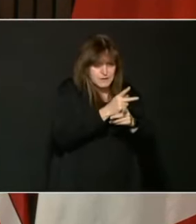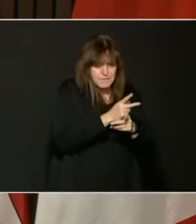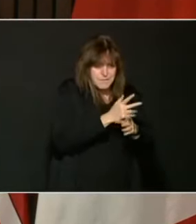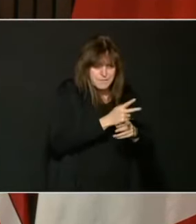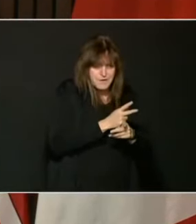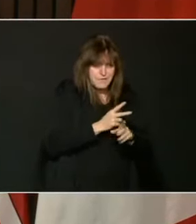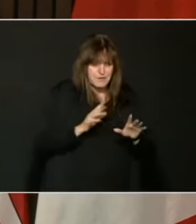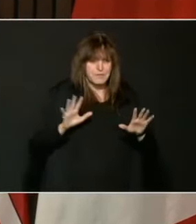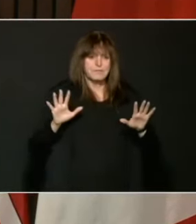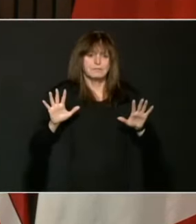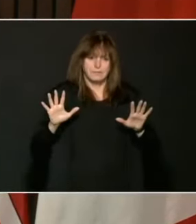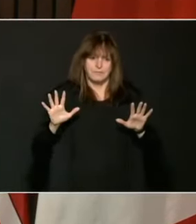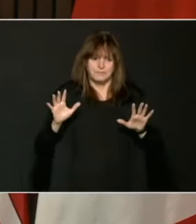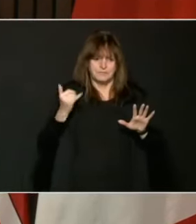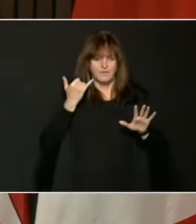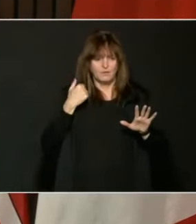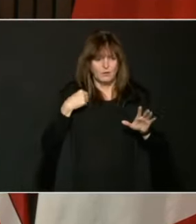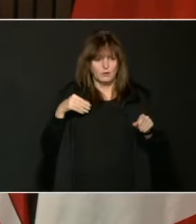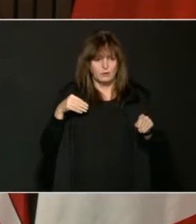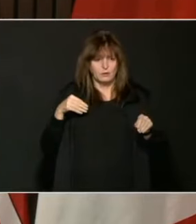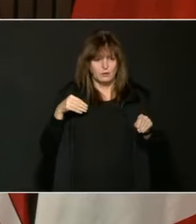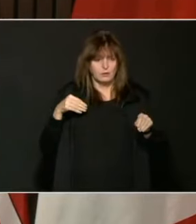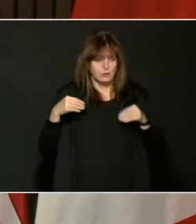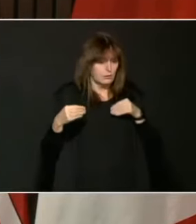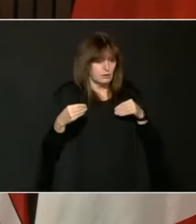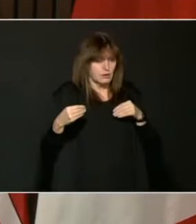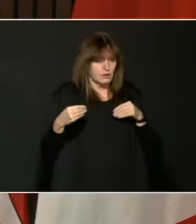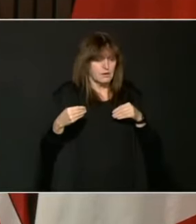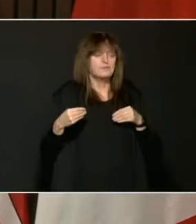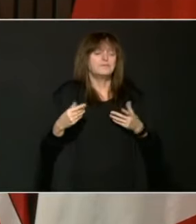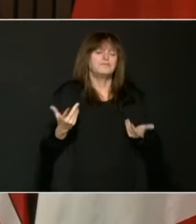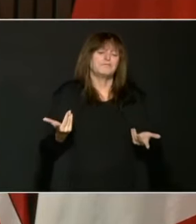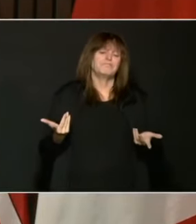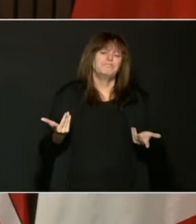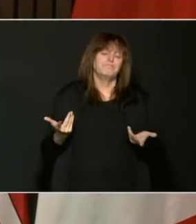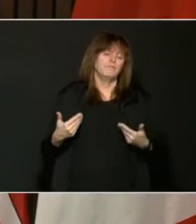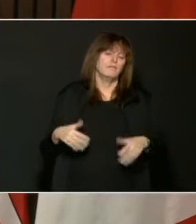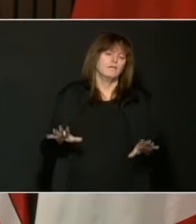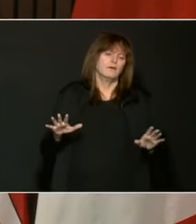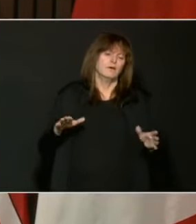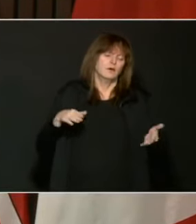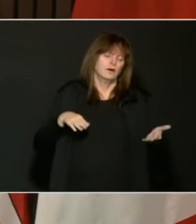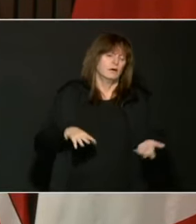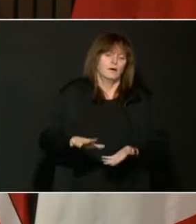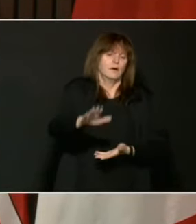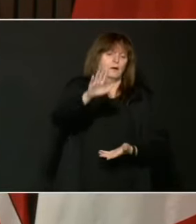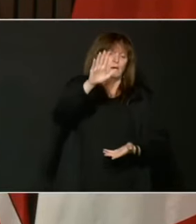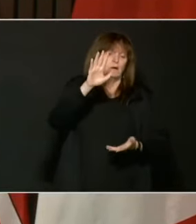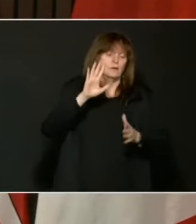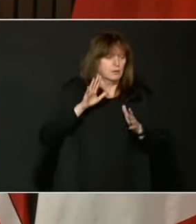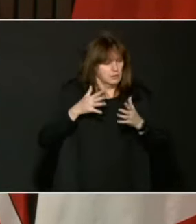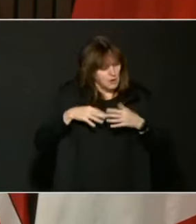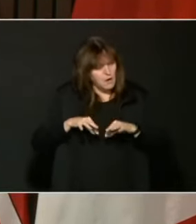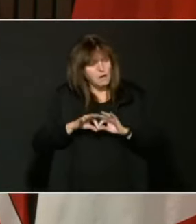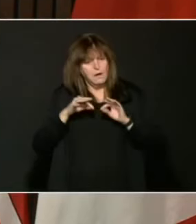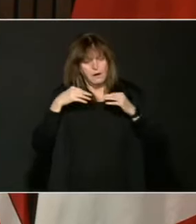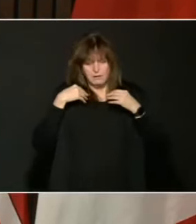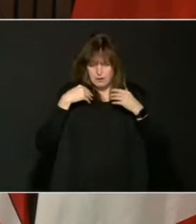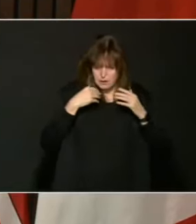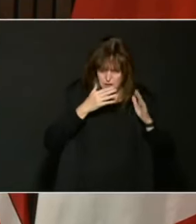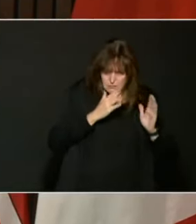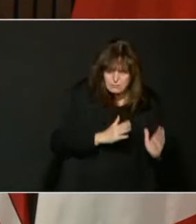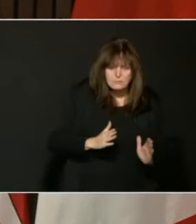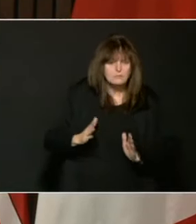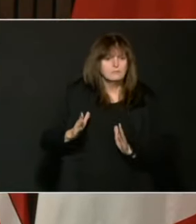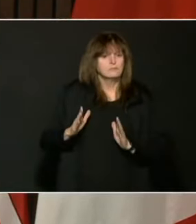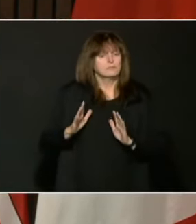grave consequences. Readiness is all. Finally, before we get into the data, let me emphasize why the next few